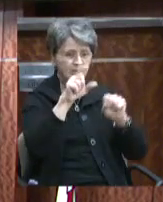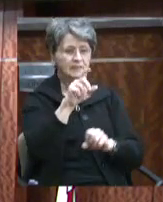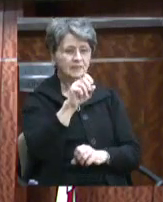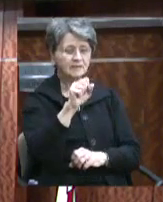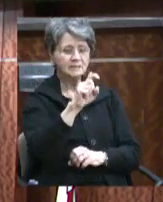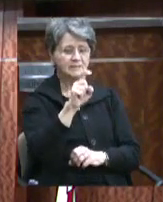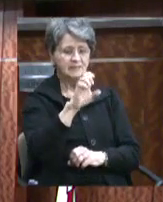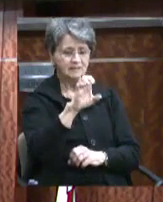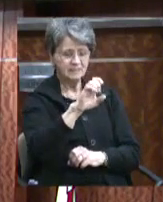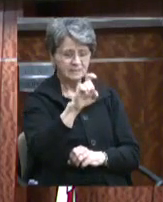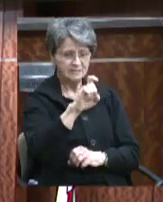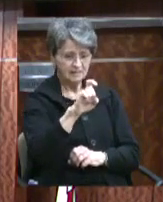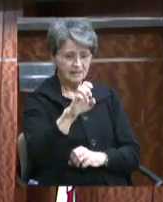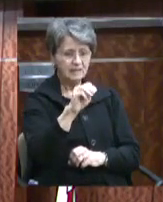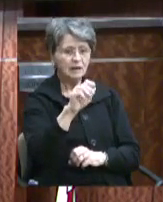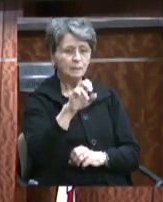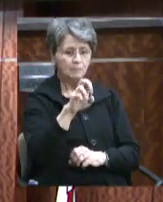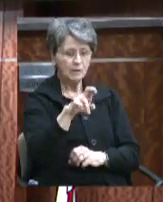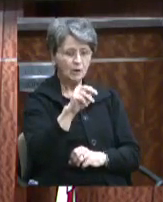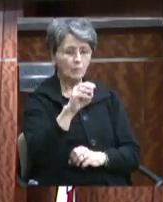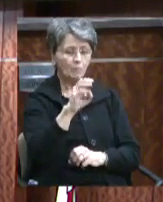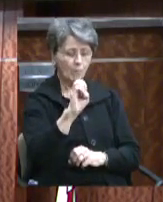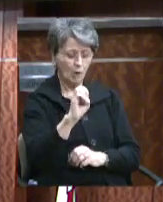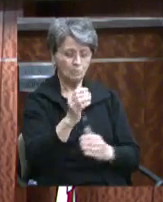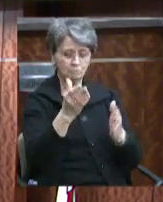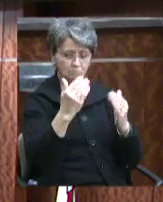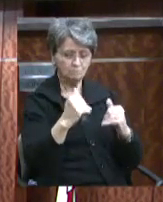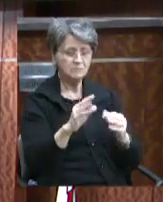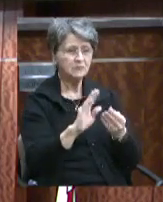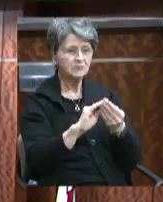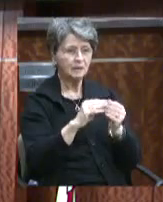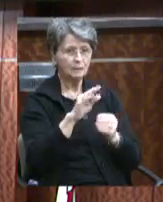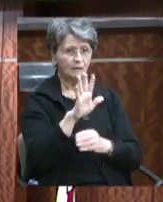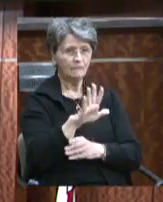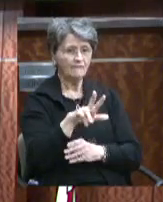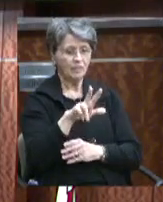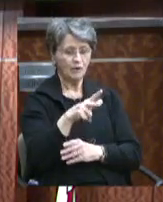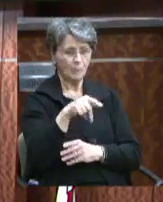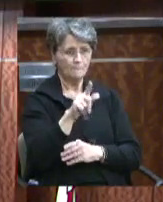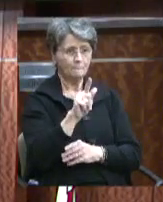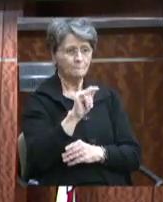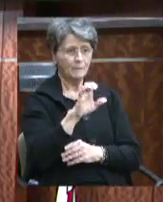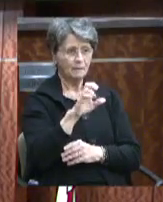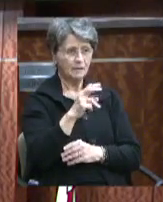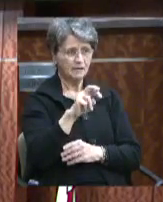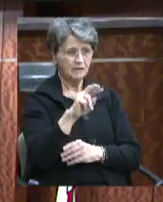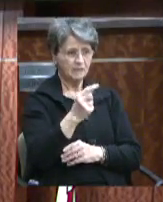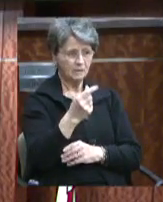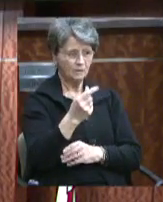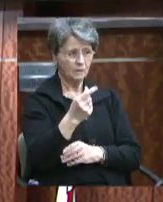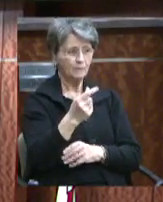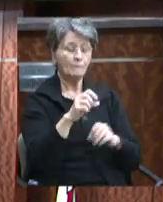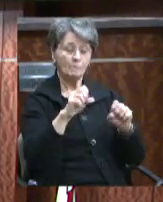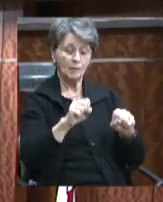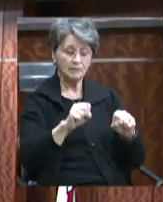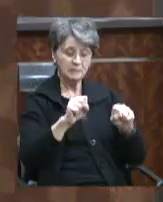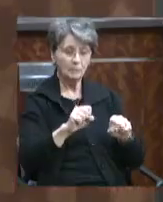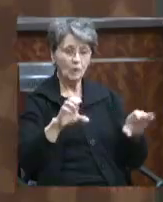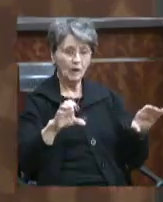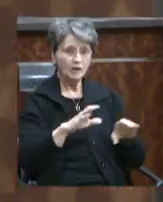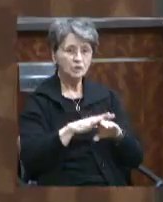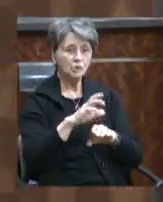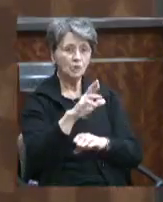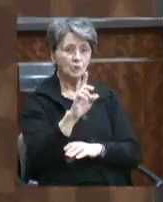Mayor Mel? Move to agenda item number 5, third public hearing with possible action on ordinance